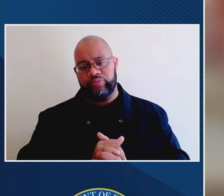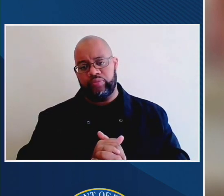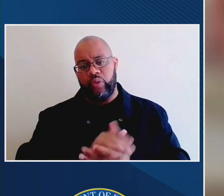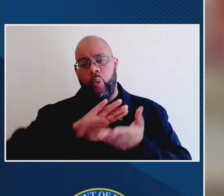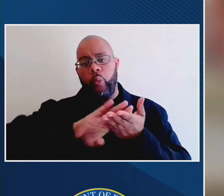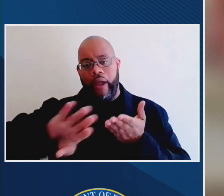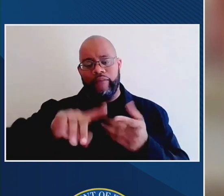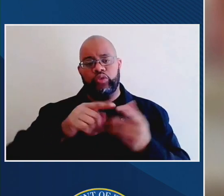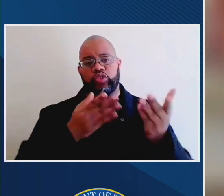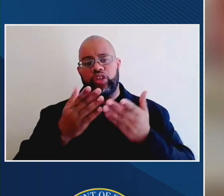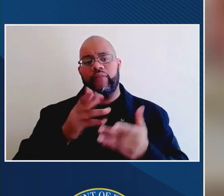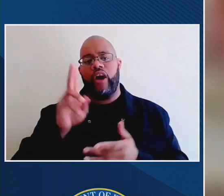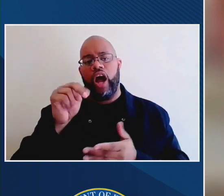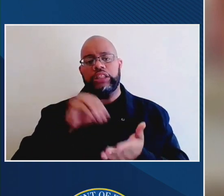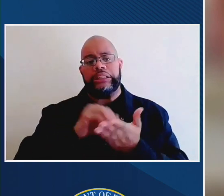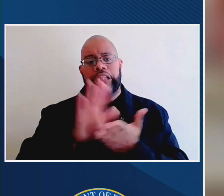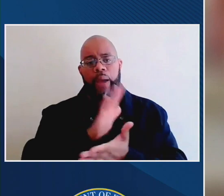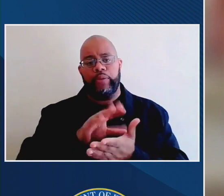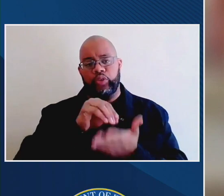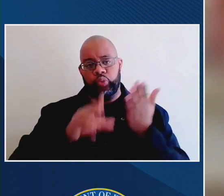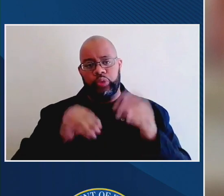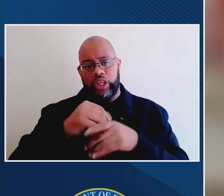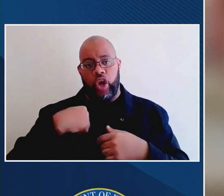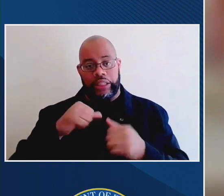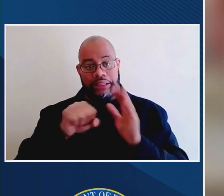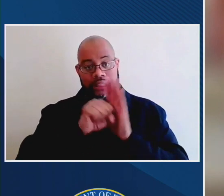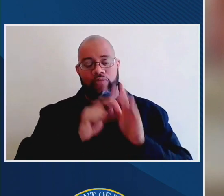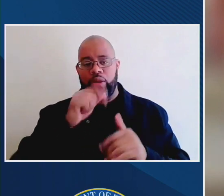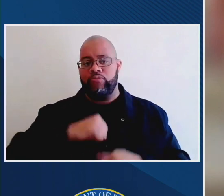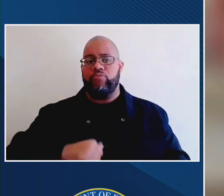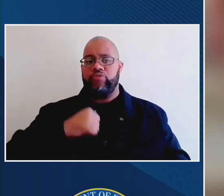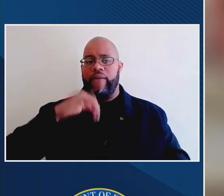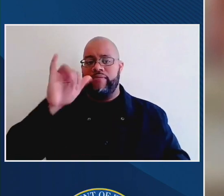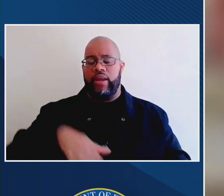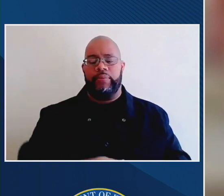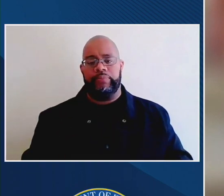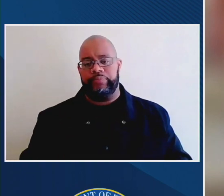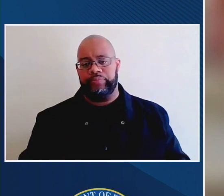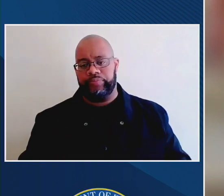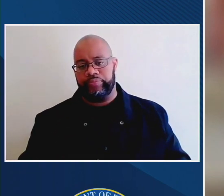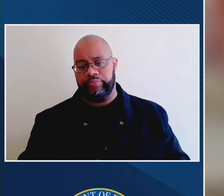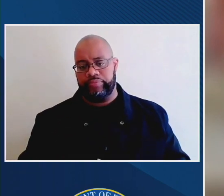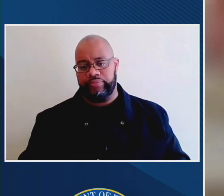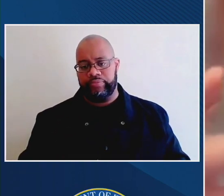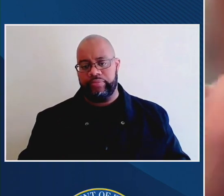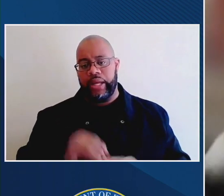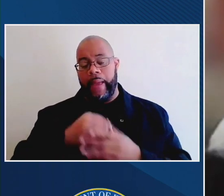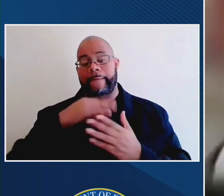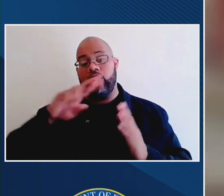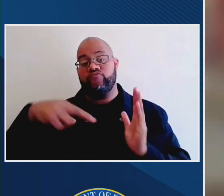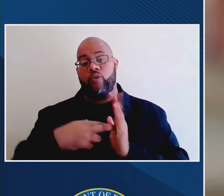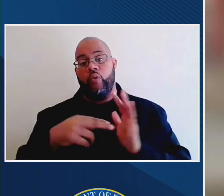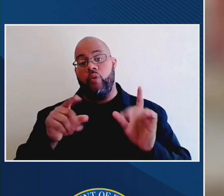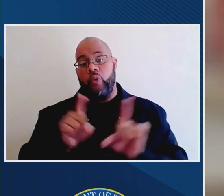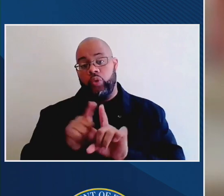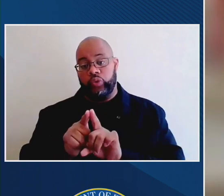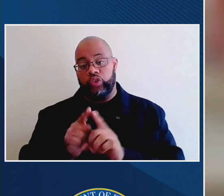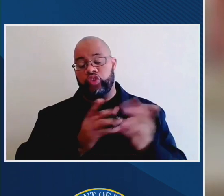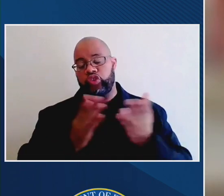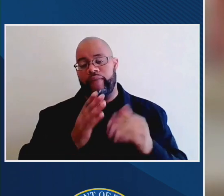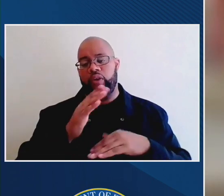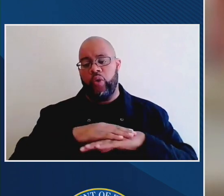serve undocumented students in our state. I'm really proud of that fact. In my role, as well as serving on